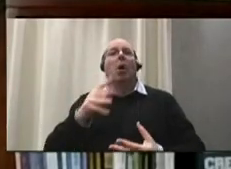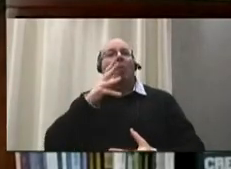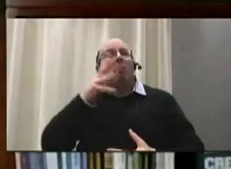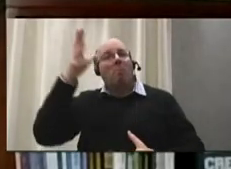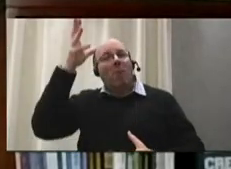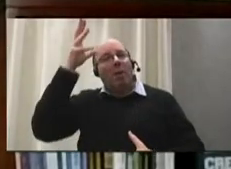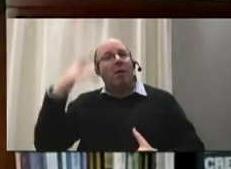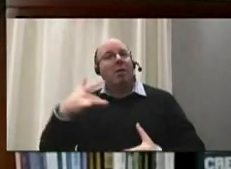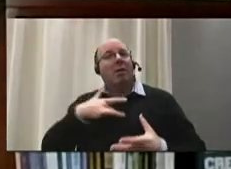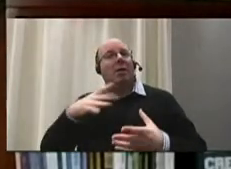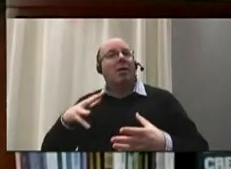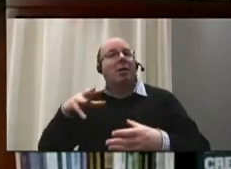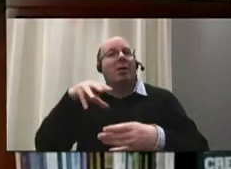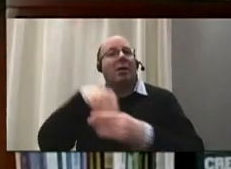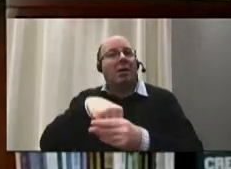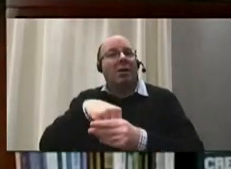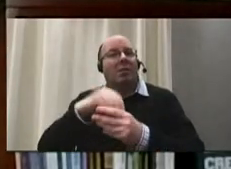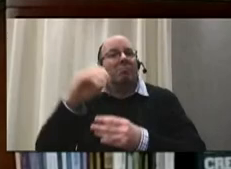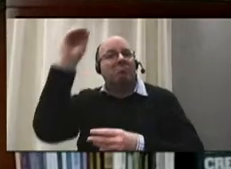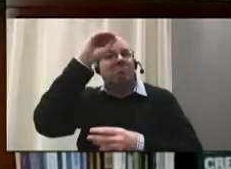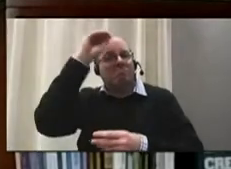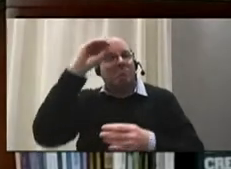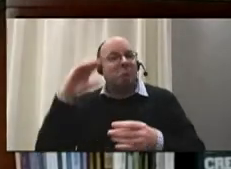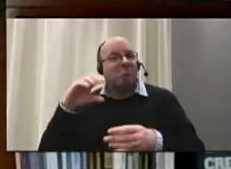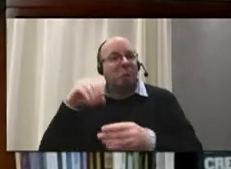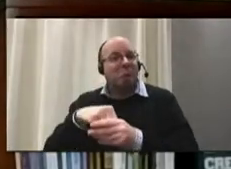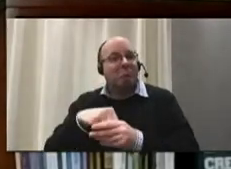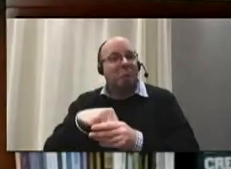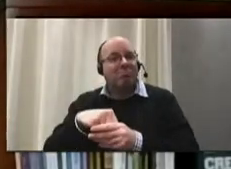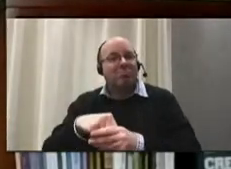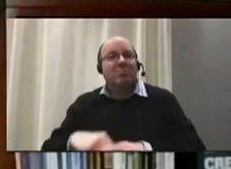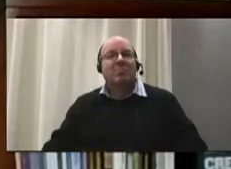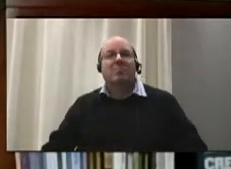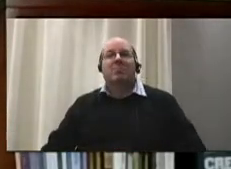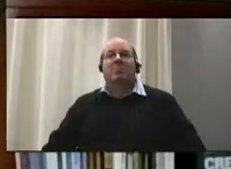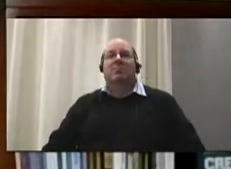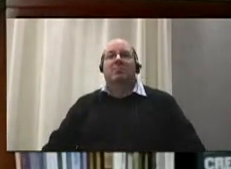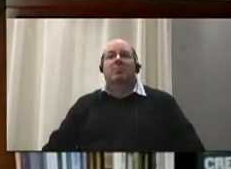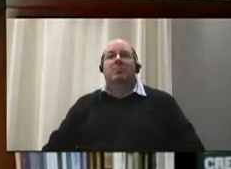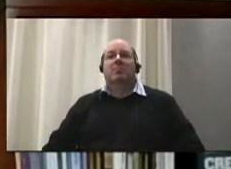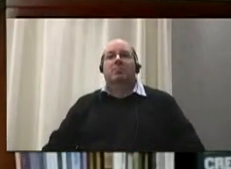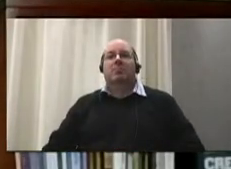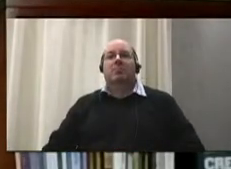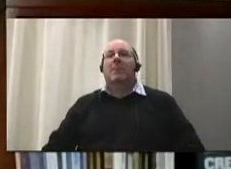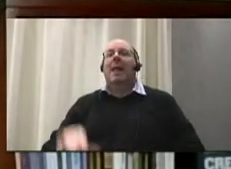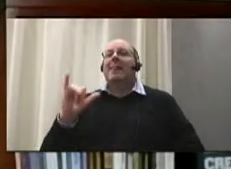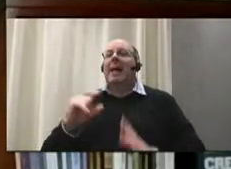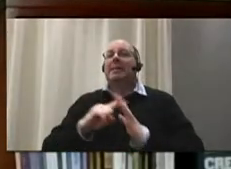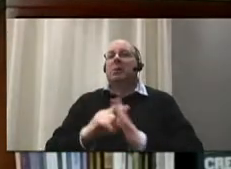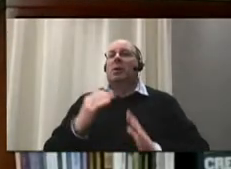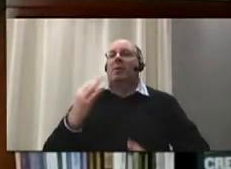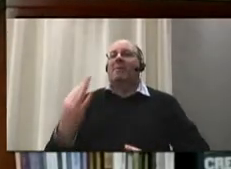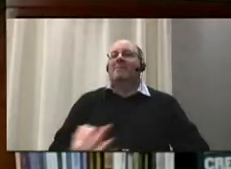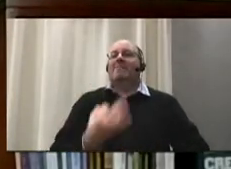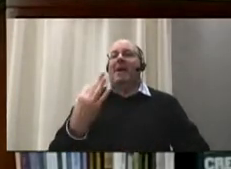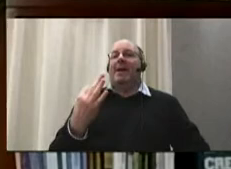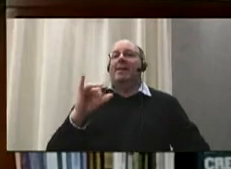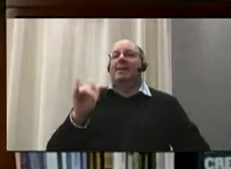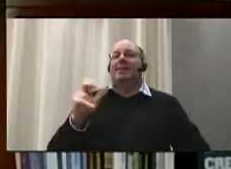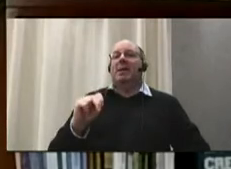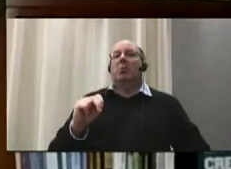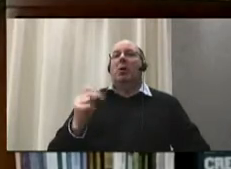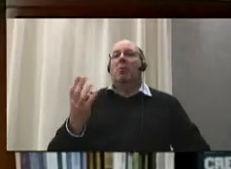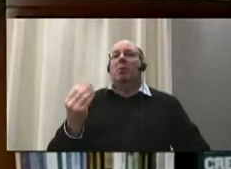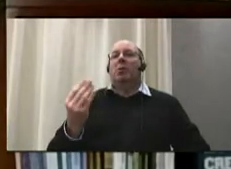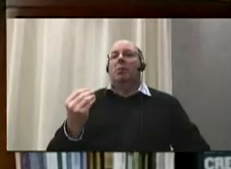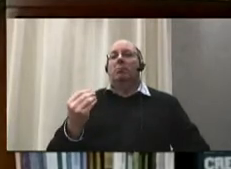the first round of processes that we started. We actually started on Friday, January 14th. And then yesterday we announced the 16 schools who are transitioning to virtual